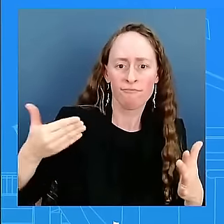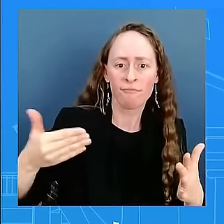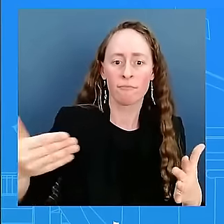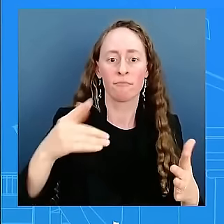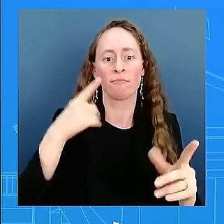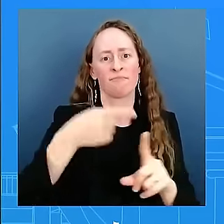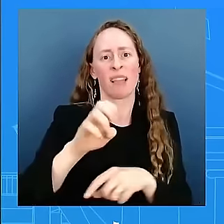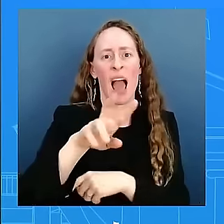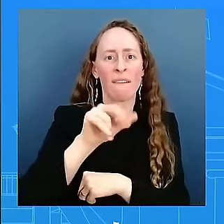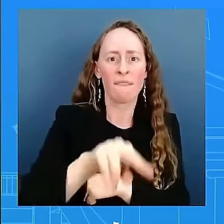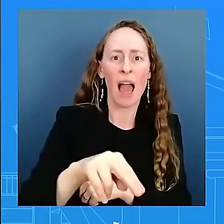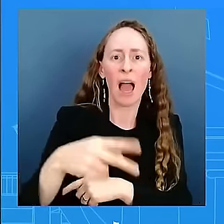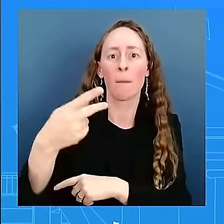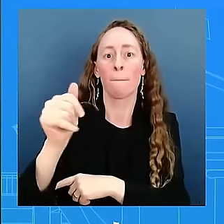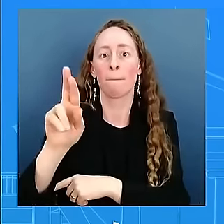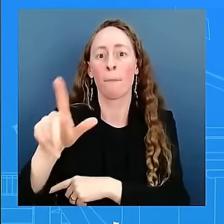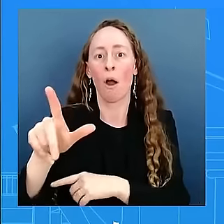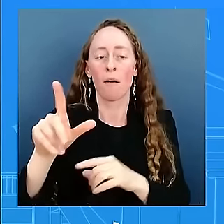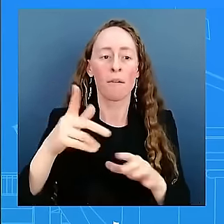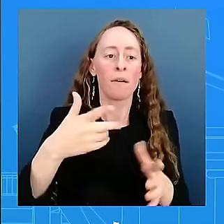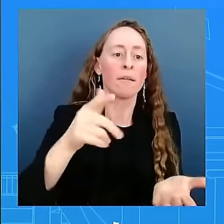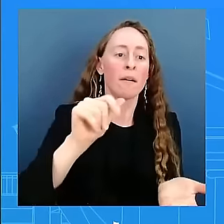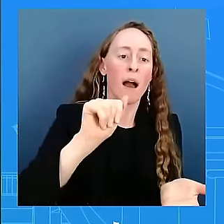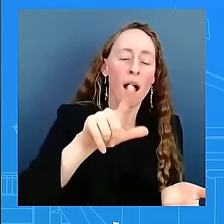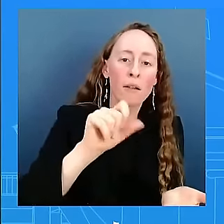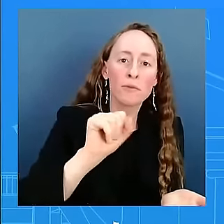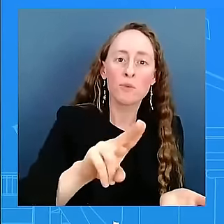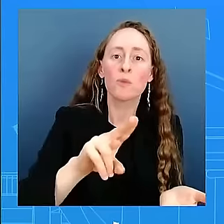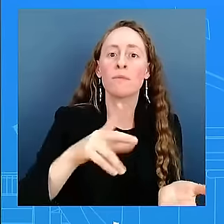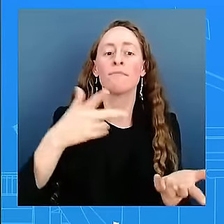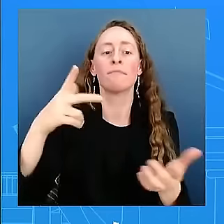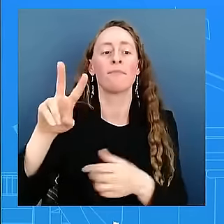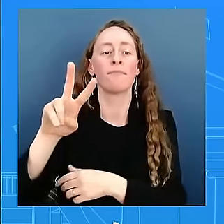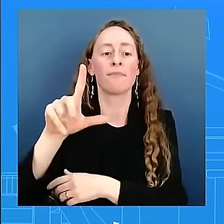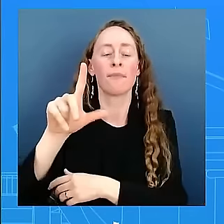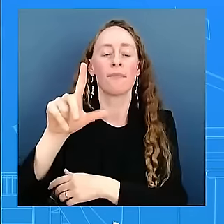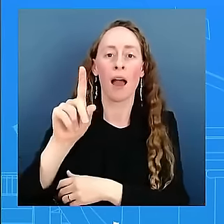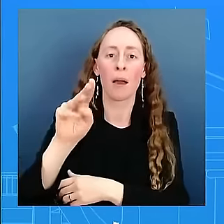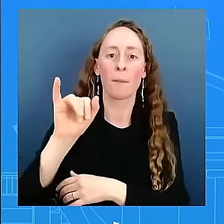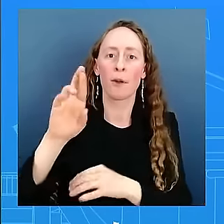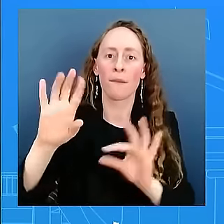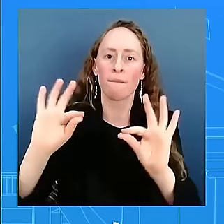those are tough conversations, but not today.